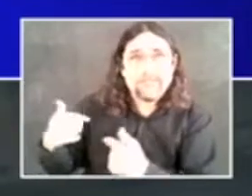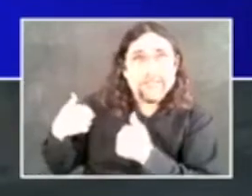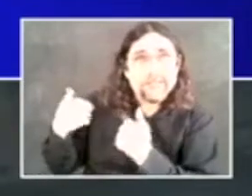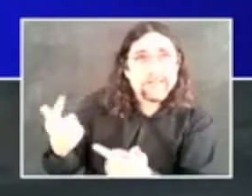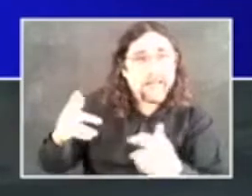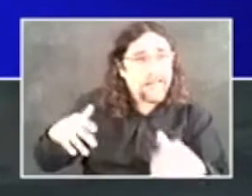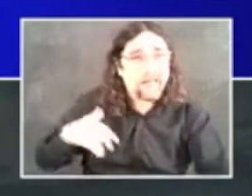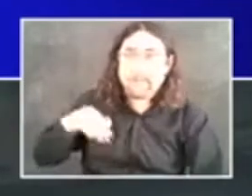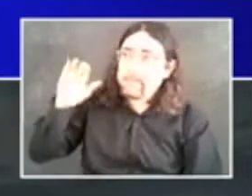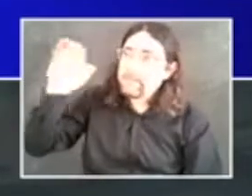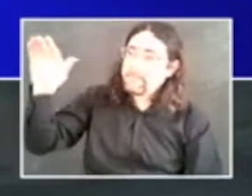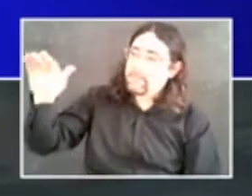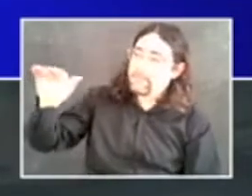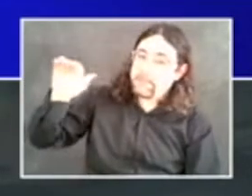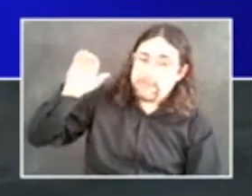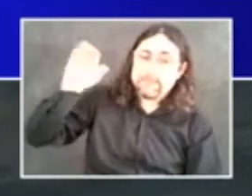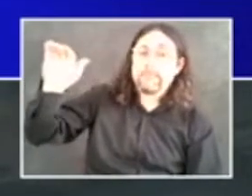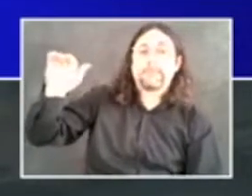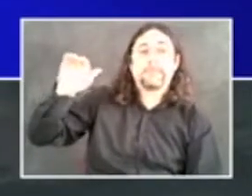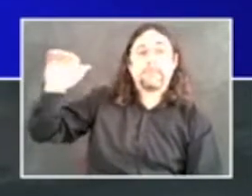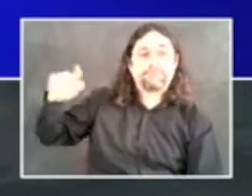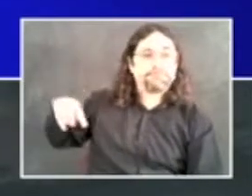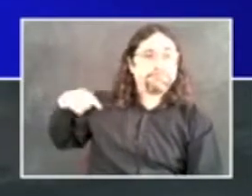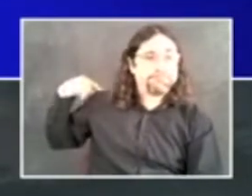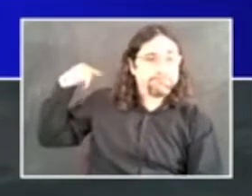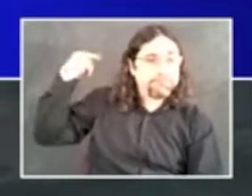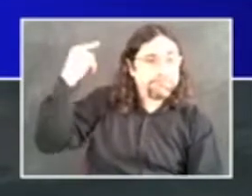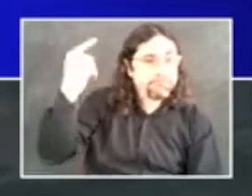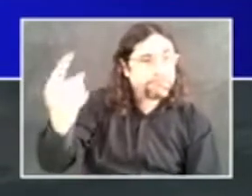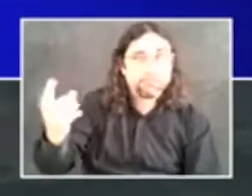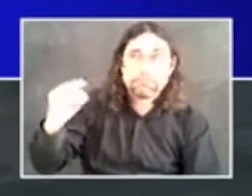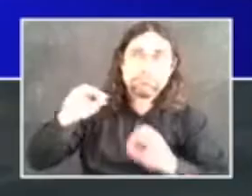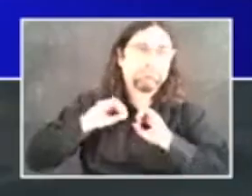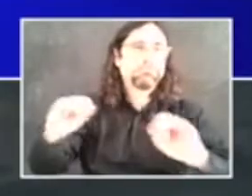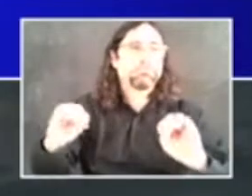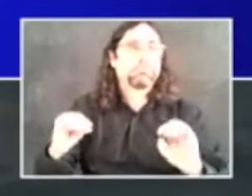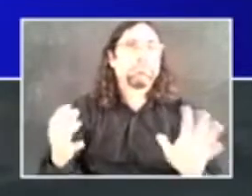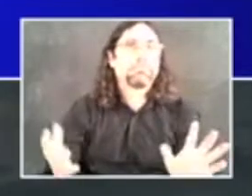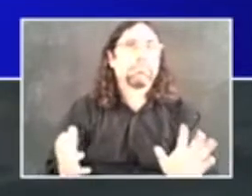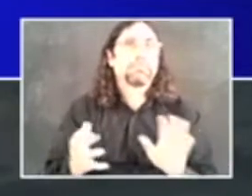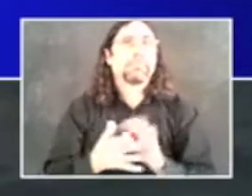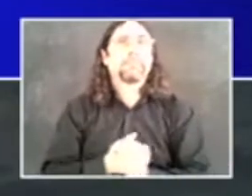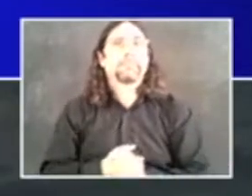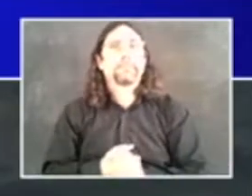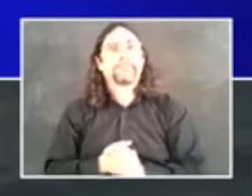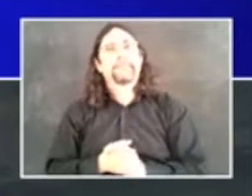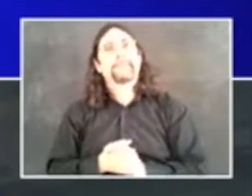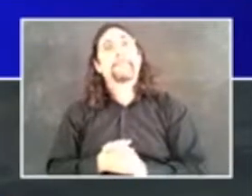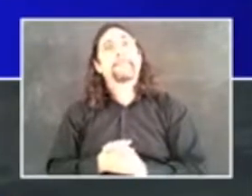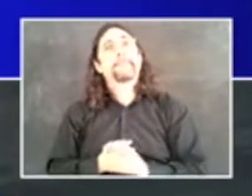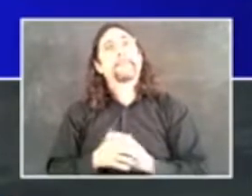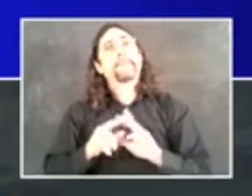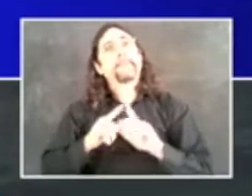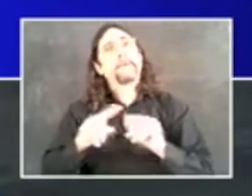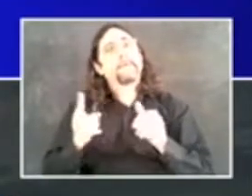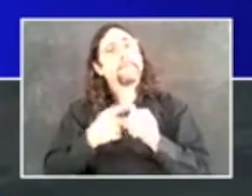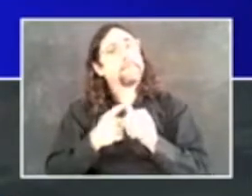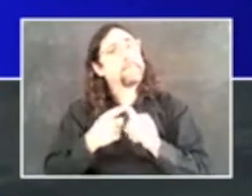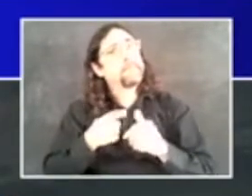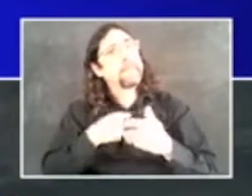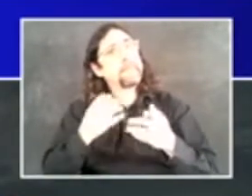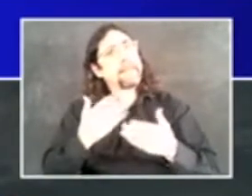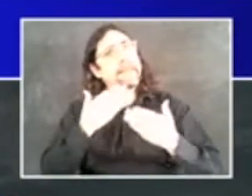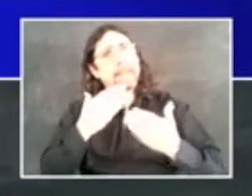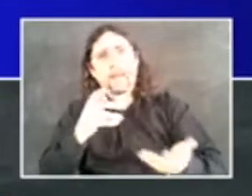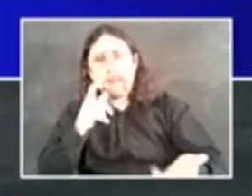I want to take a moment to appreciate the people who work in those labs. You know, we've been rightfully talking about our